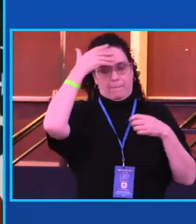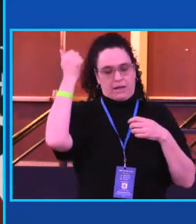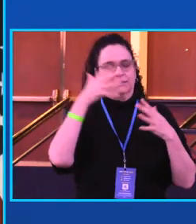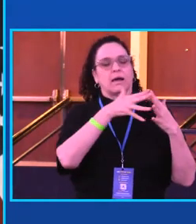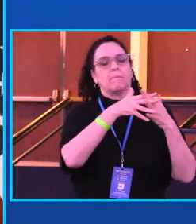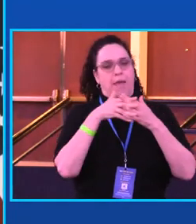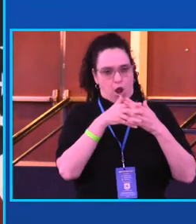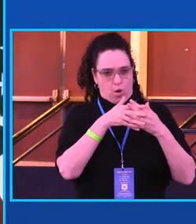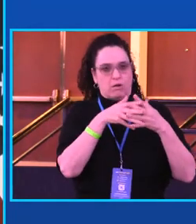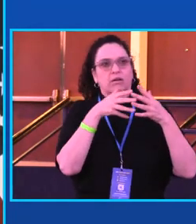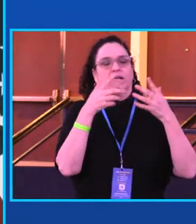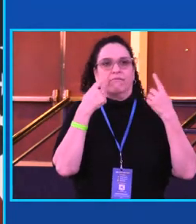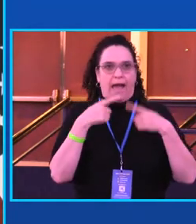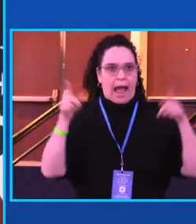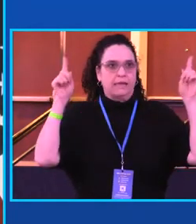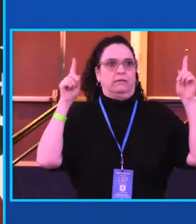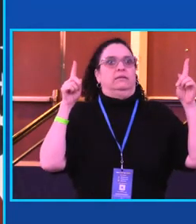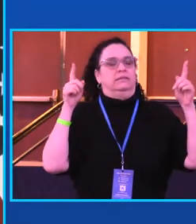Thank you.